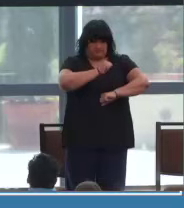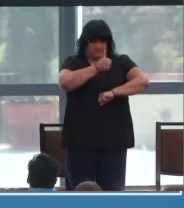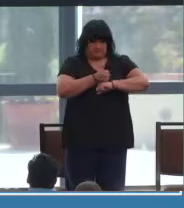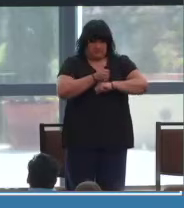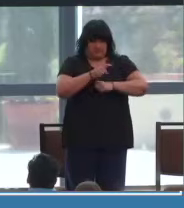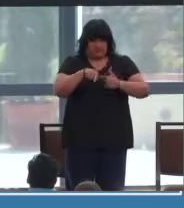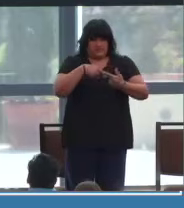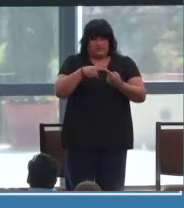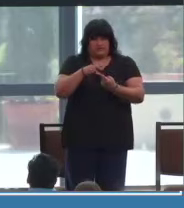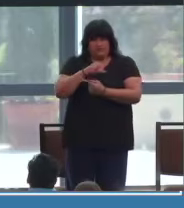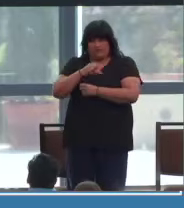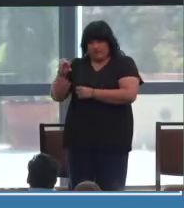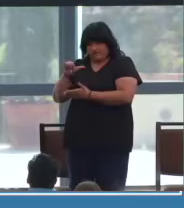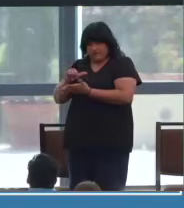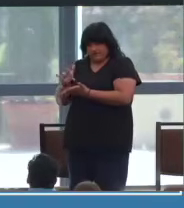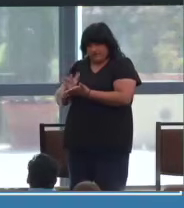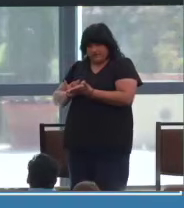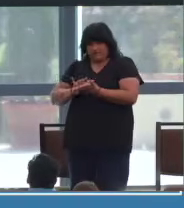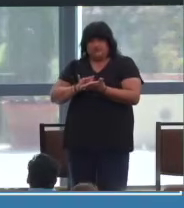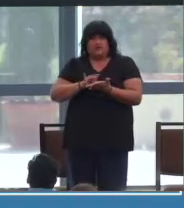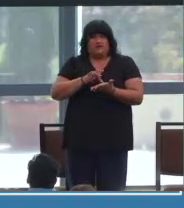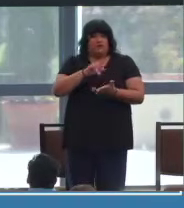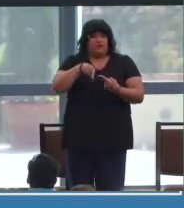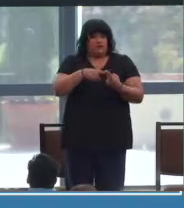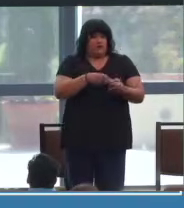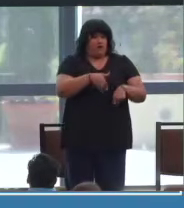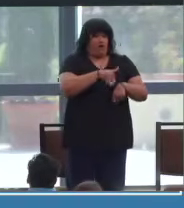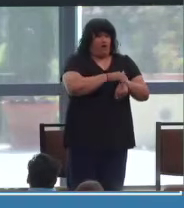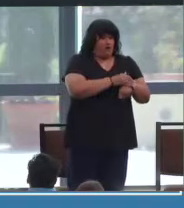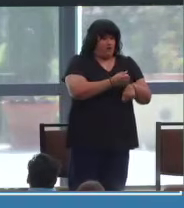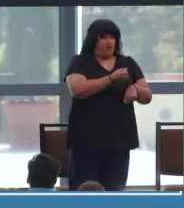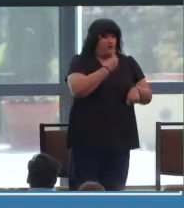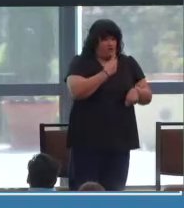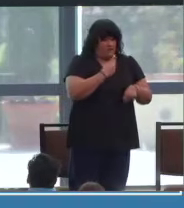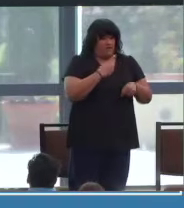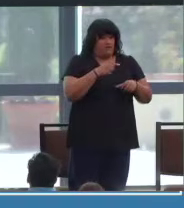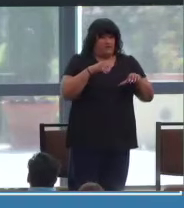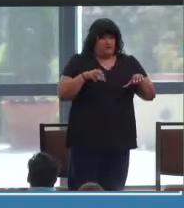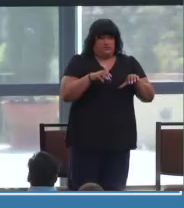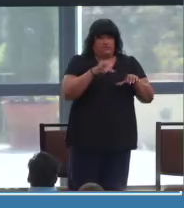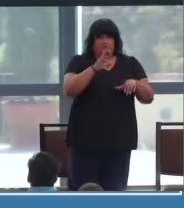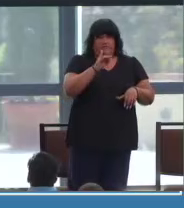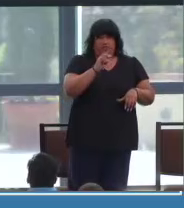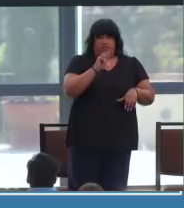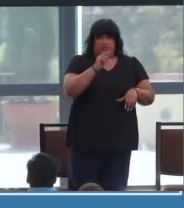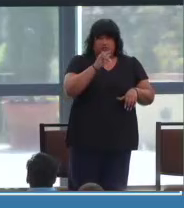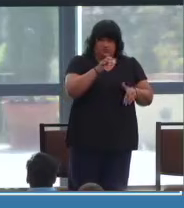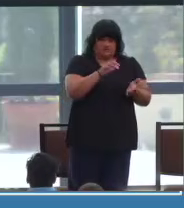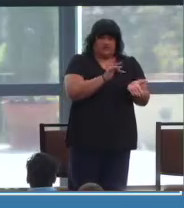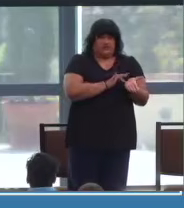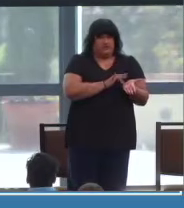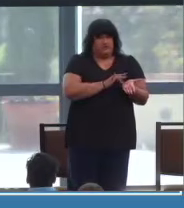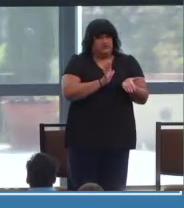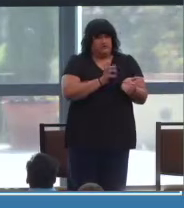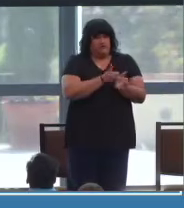you can clear that. We don't usually like to give those when you're on actively being treated with a biologic medication.